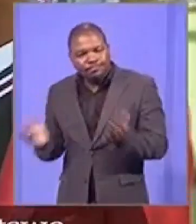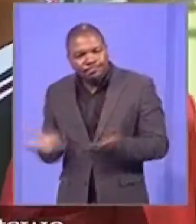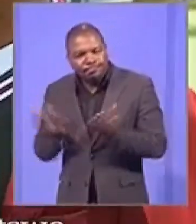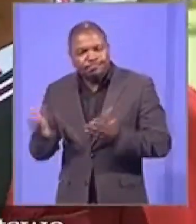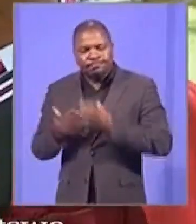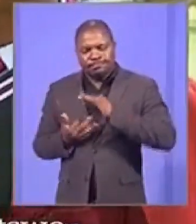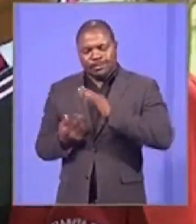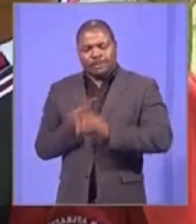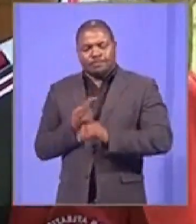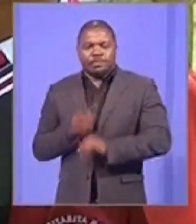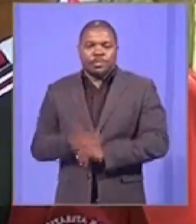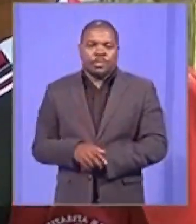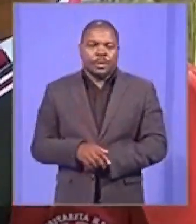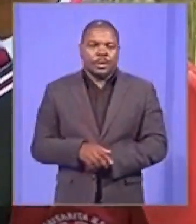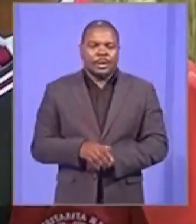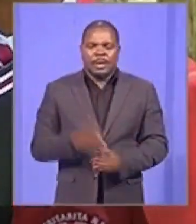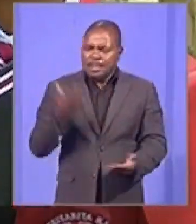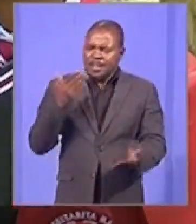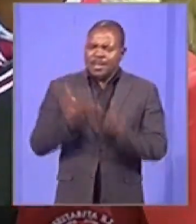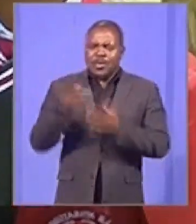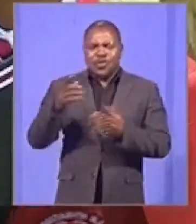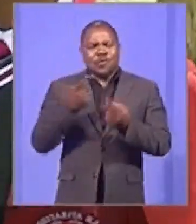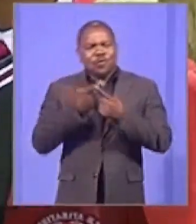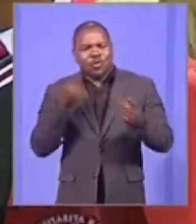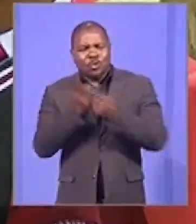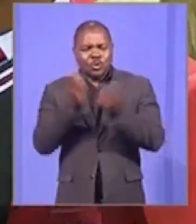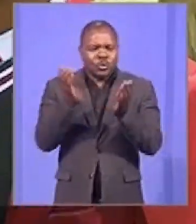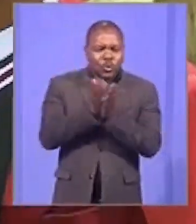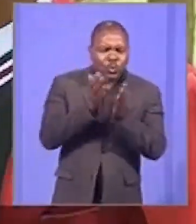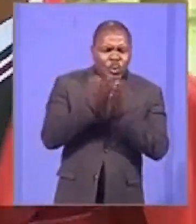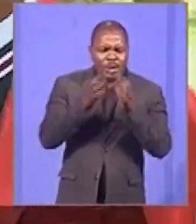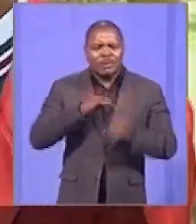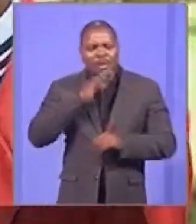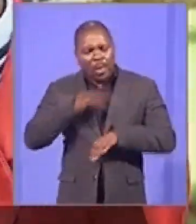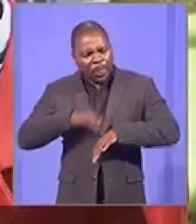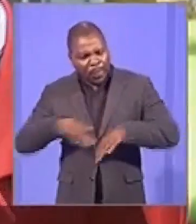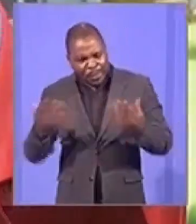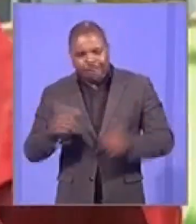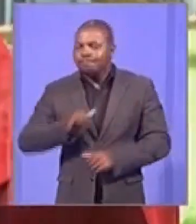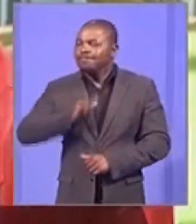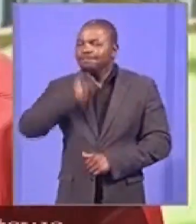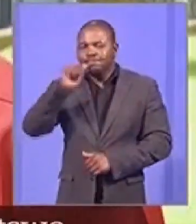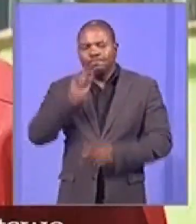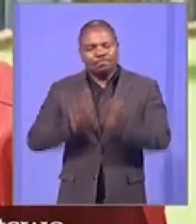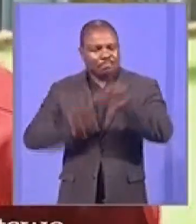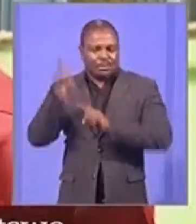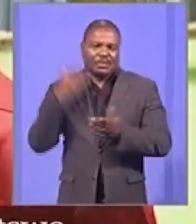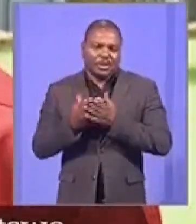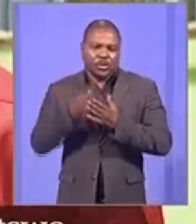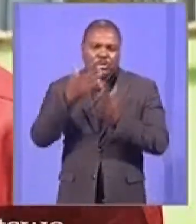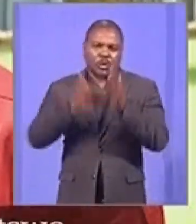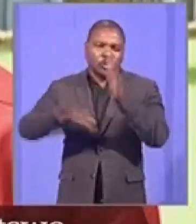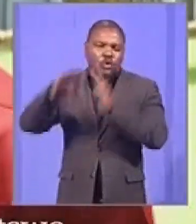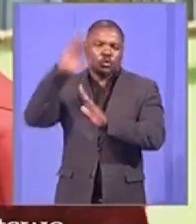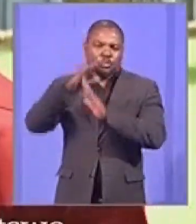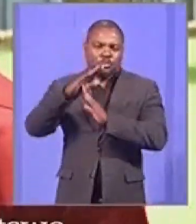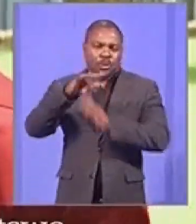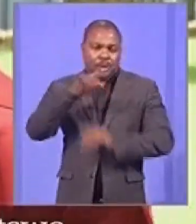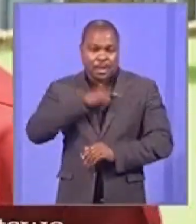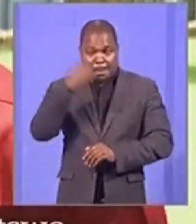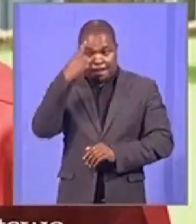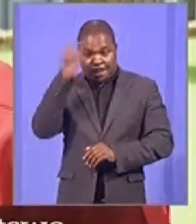It is possible, regardless of whether you come from a school with less resources, it doesn't matter. You can actually make it to be part of the top achievers, because I believe